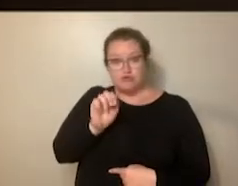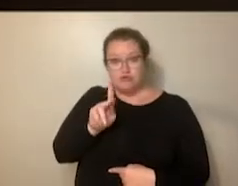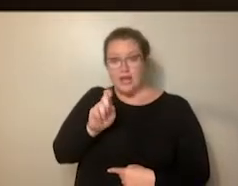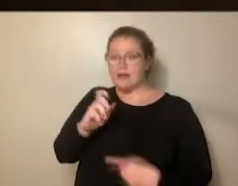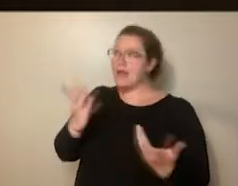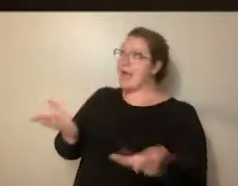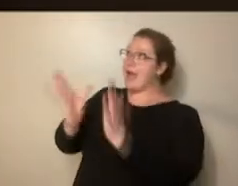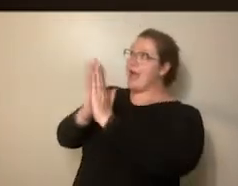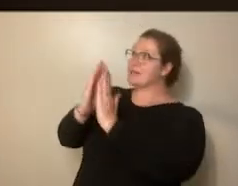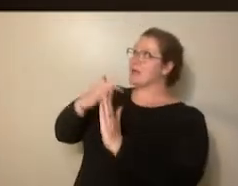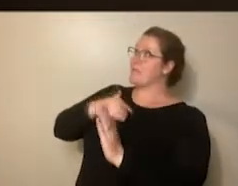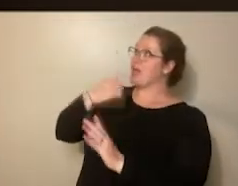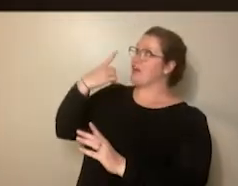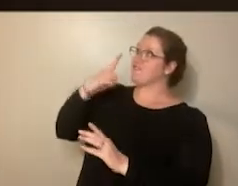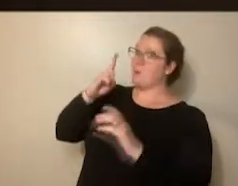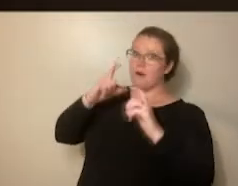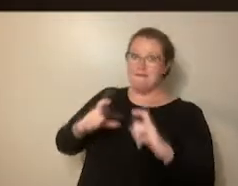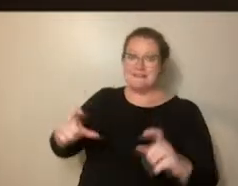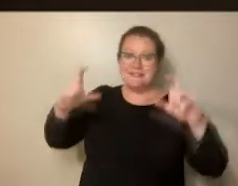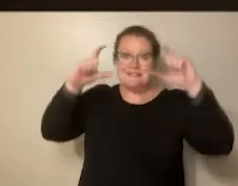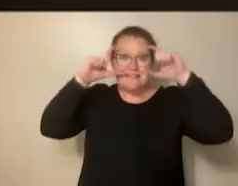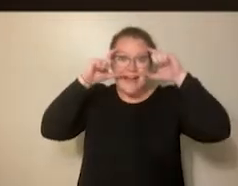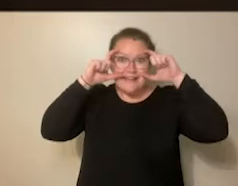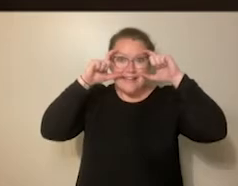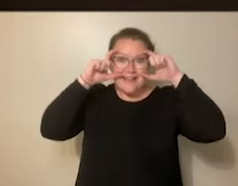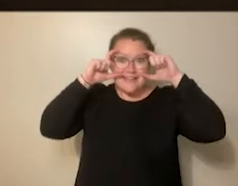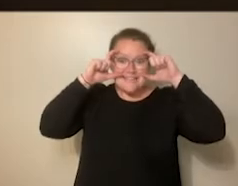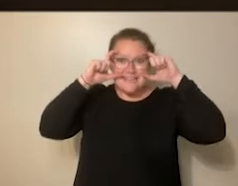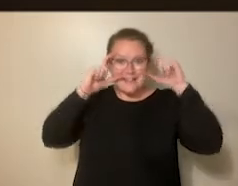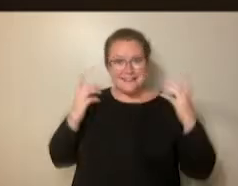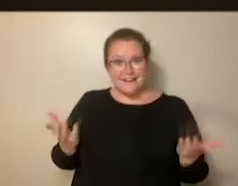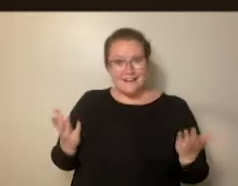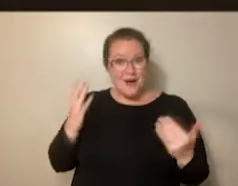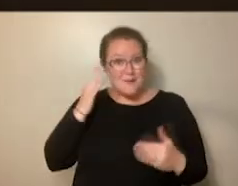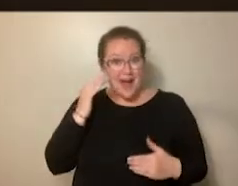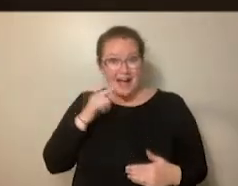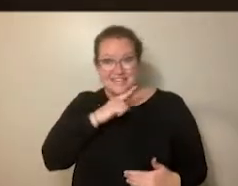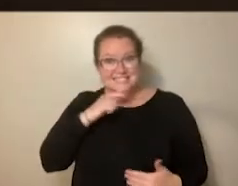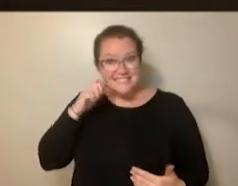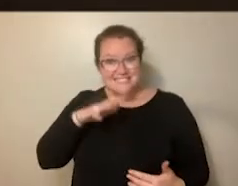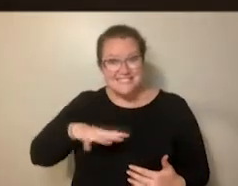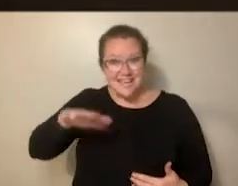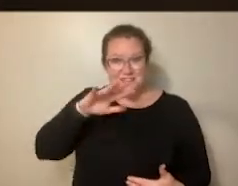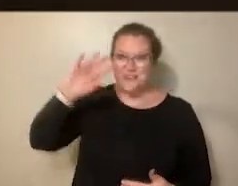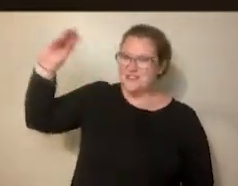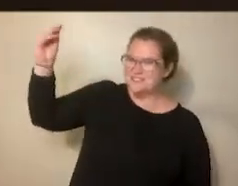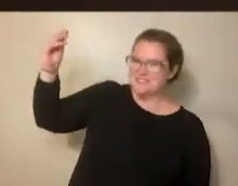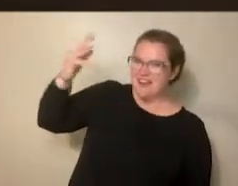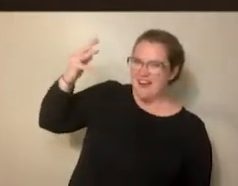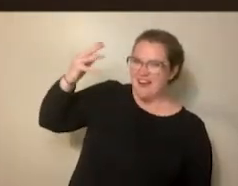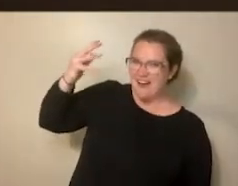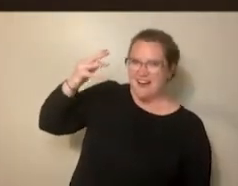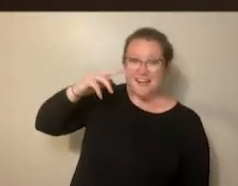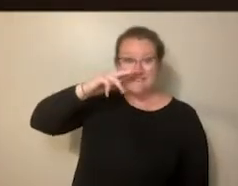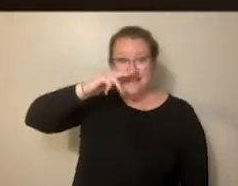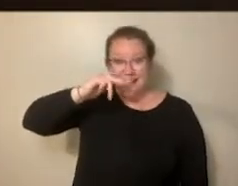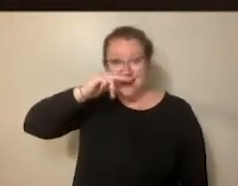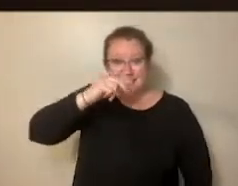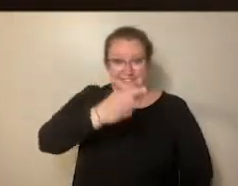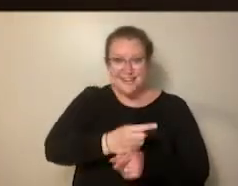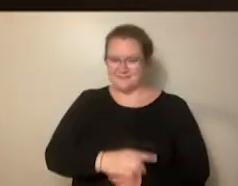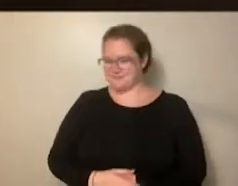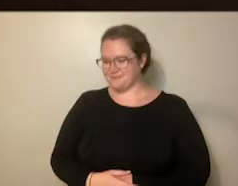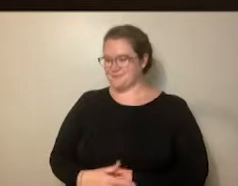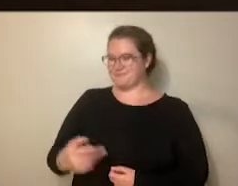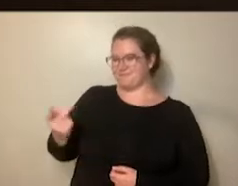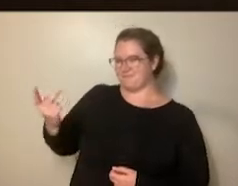Miss Haskins for a pair of sunglasses because in the desert it's always sunny. Isn't that funny?